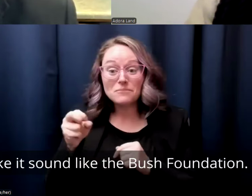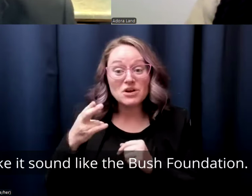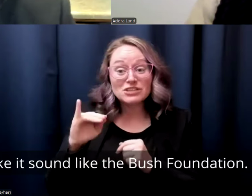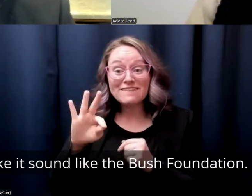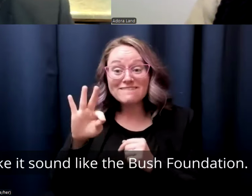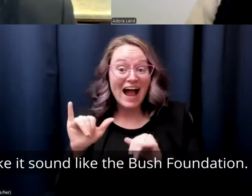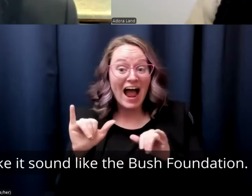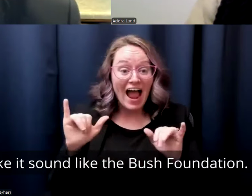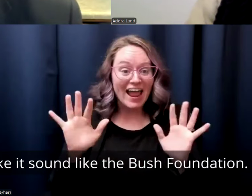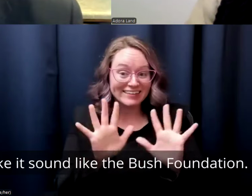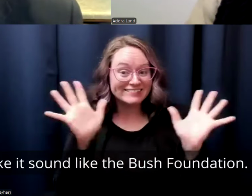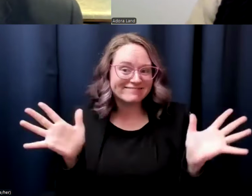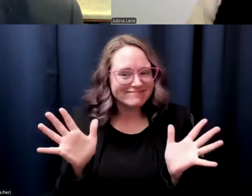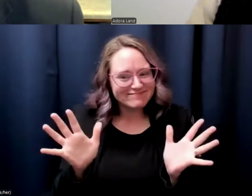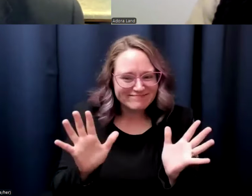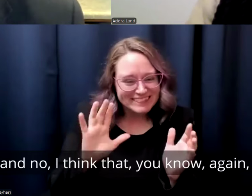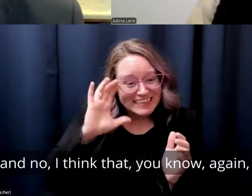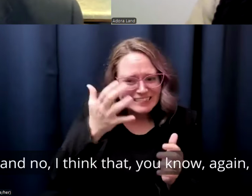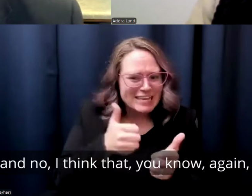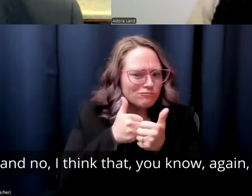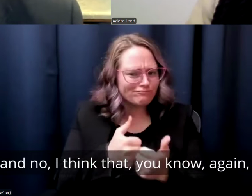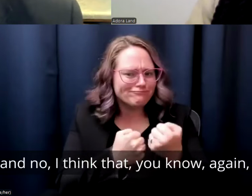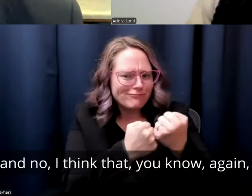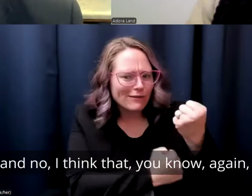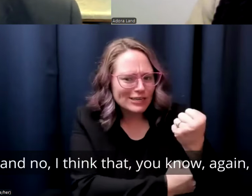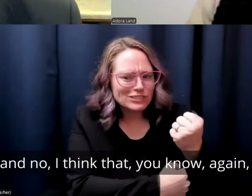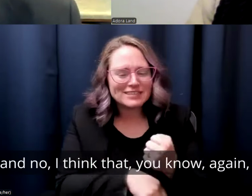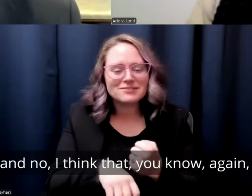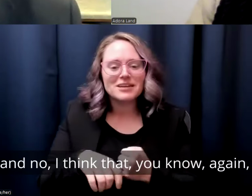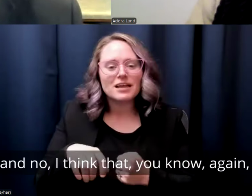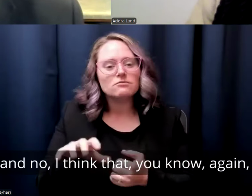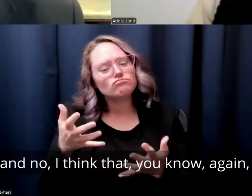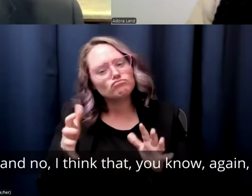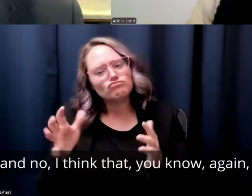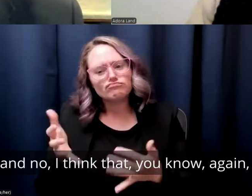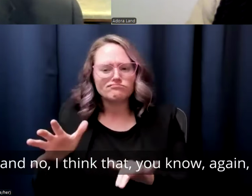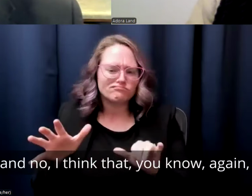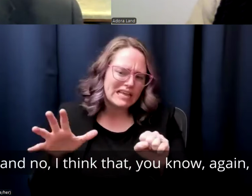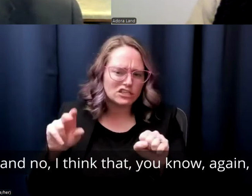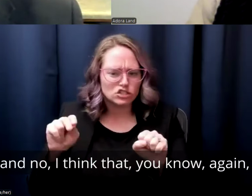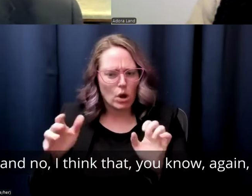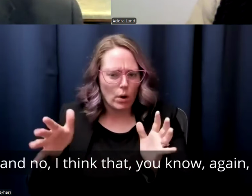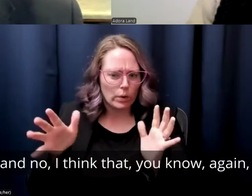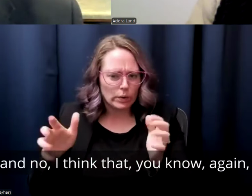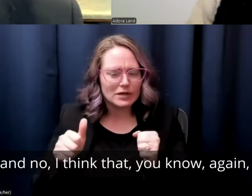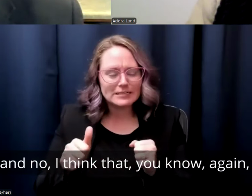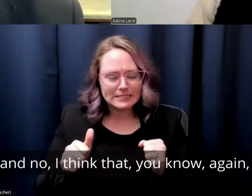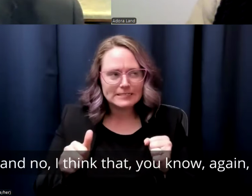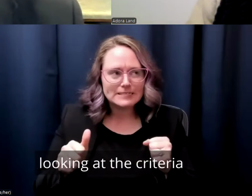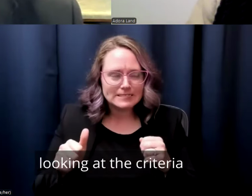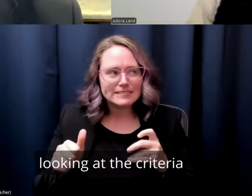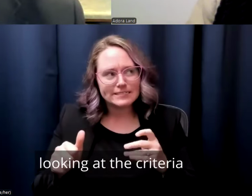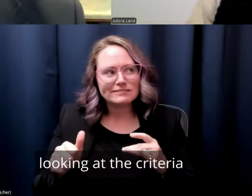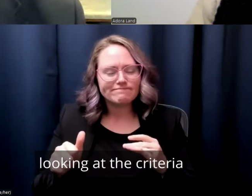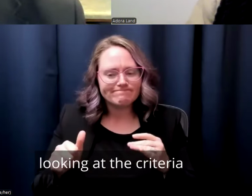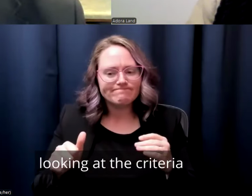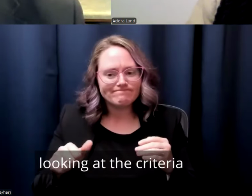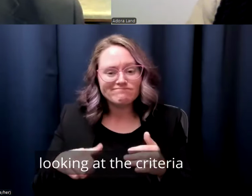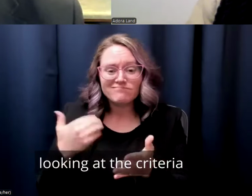sound like the Bush Foundation. Um, yes and no. I think that, you know, again, looking